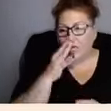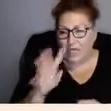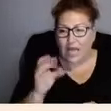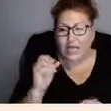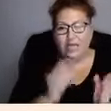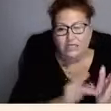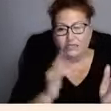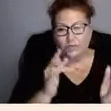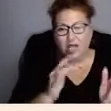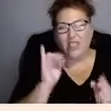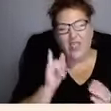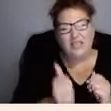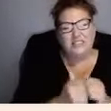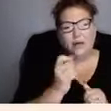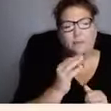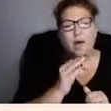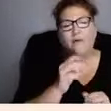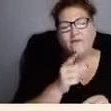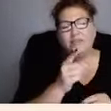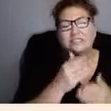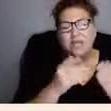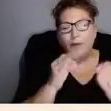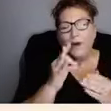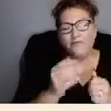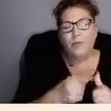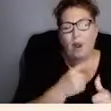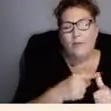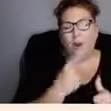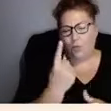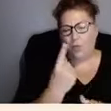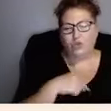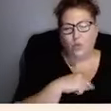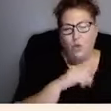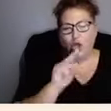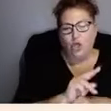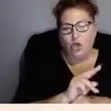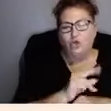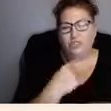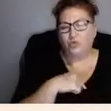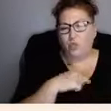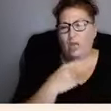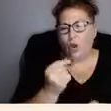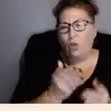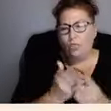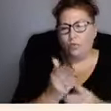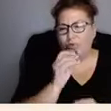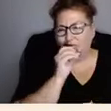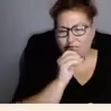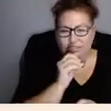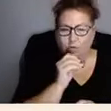primary ones that we use as we work through our zero tolerance initiative.